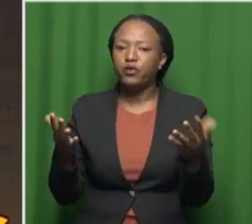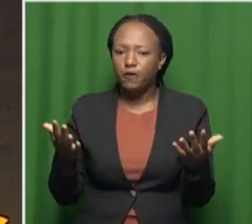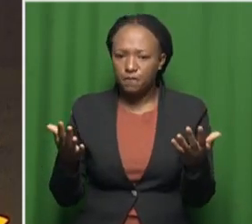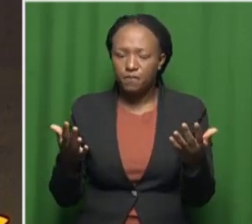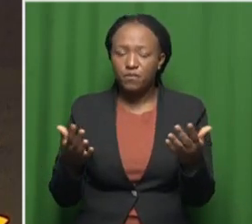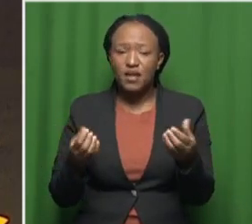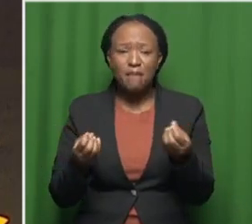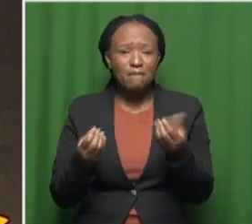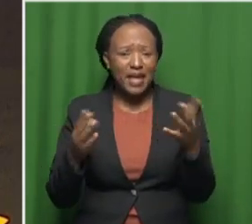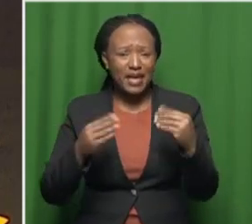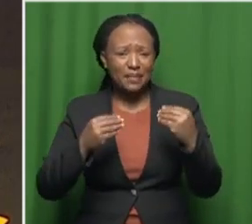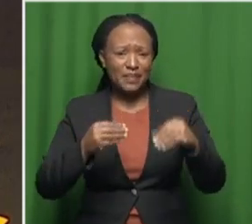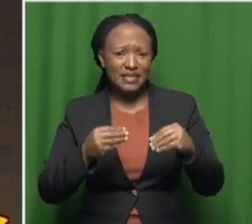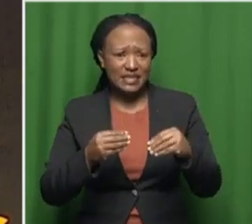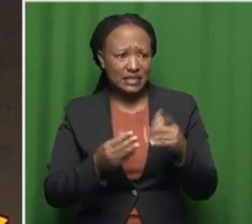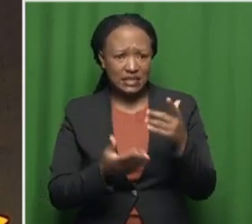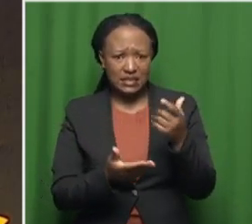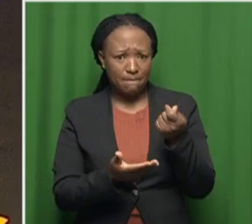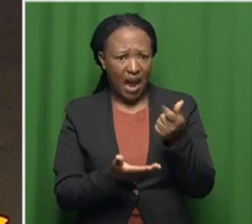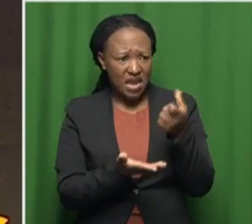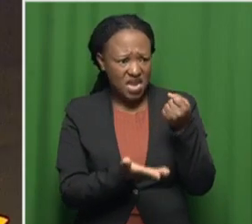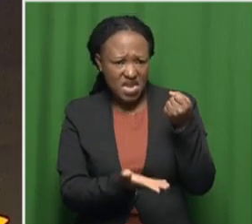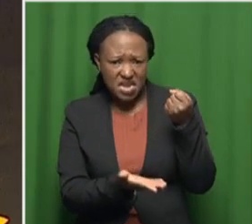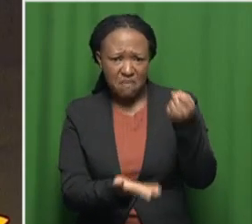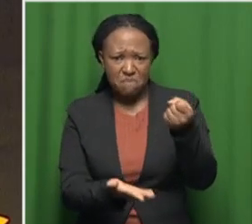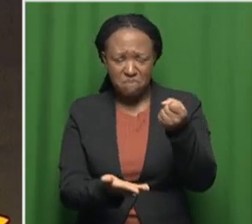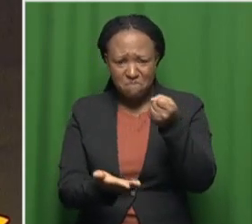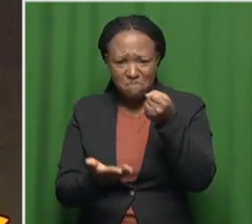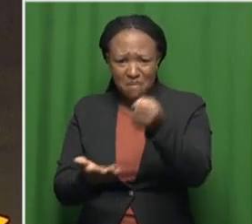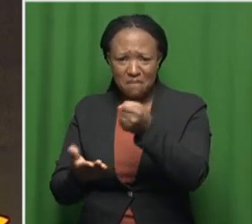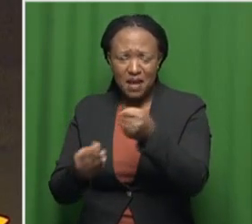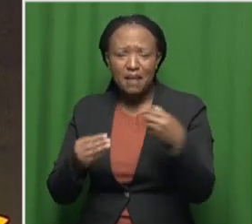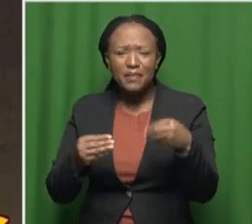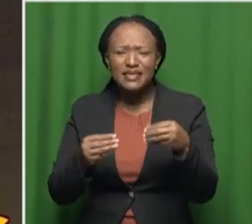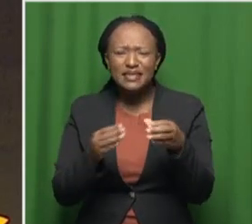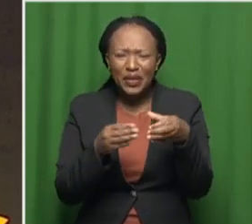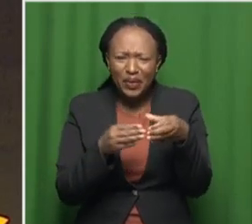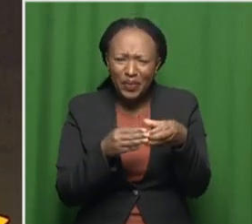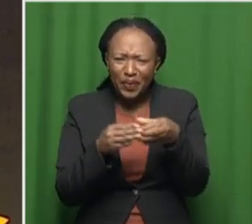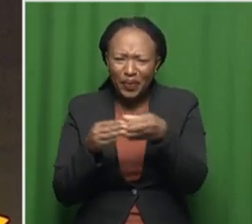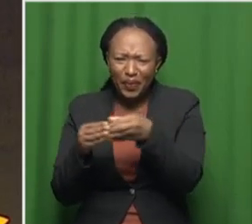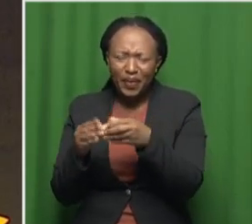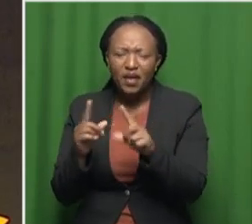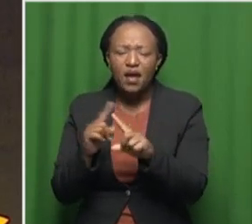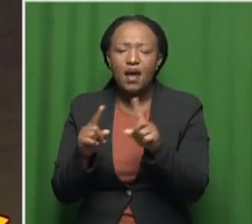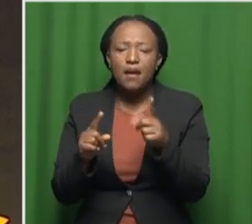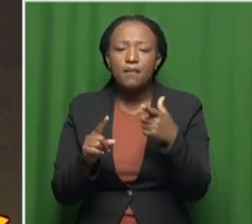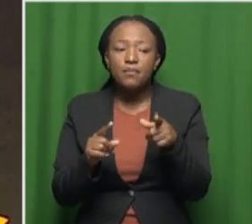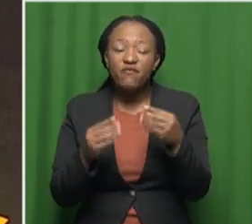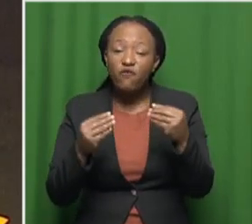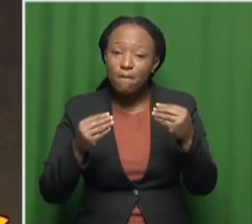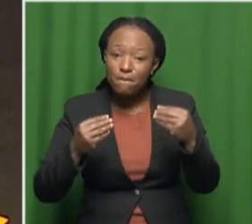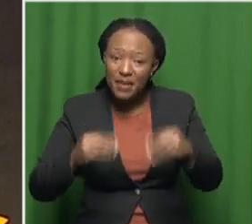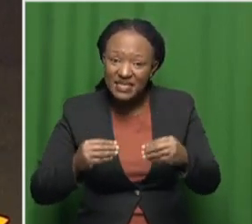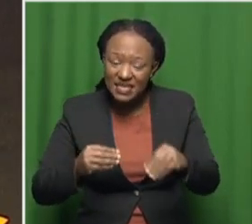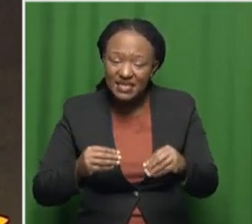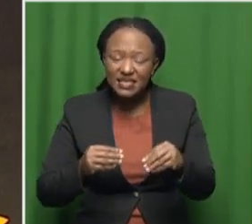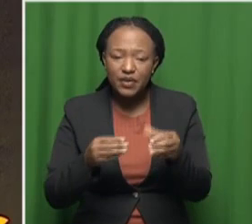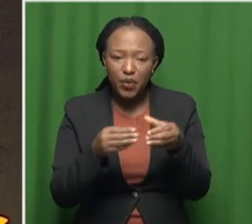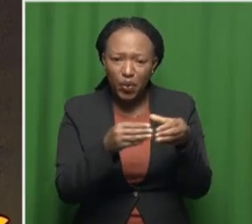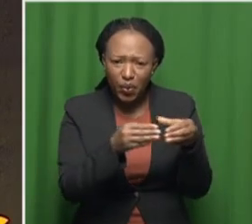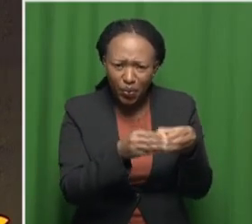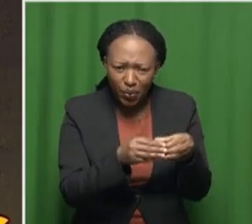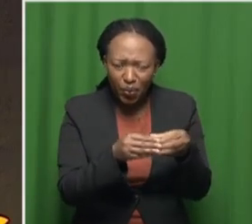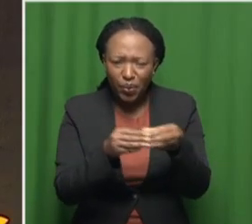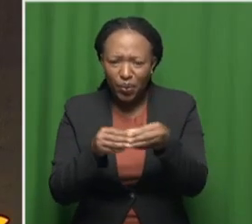for businesses to start up. But then, in terms of accessing funding for small businesses, that has been